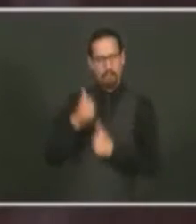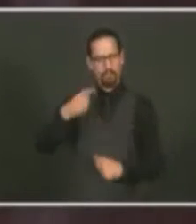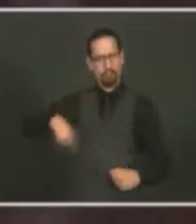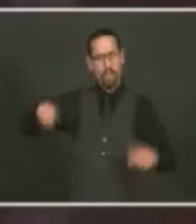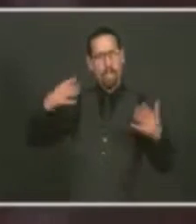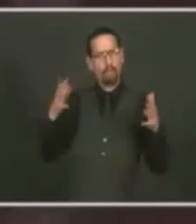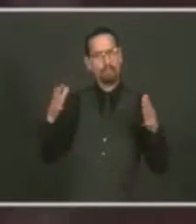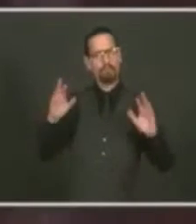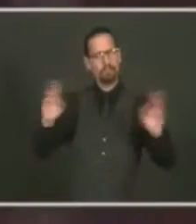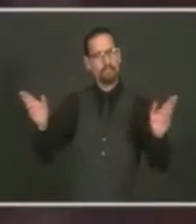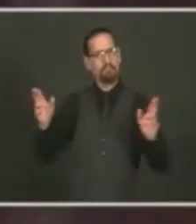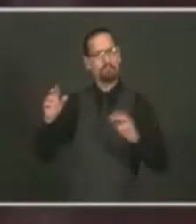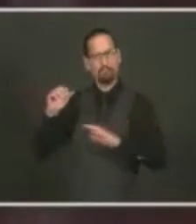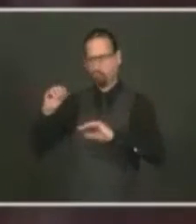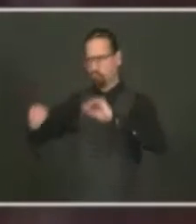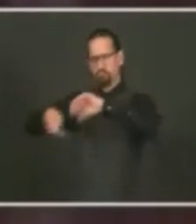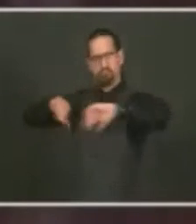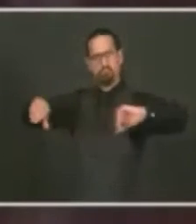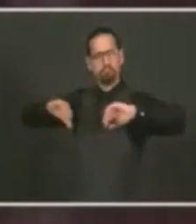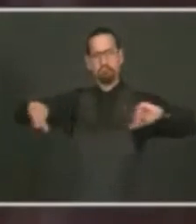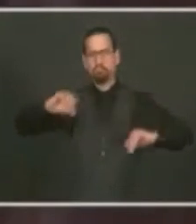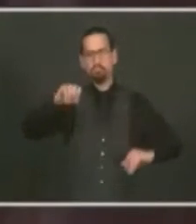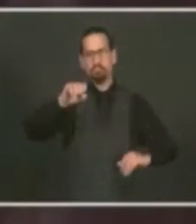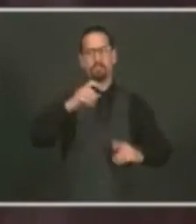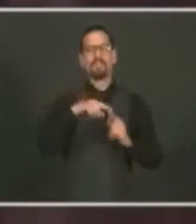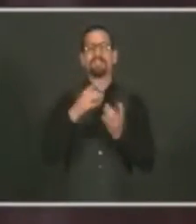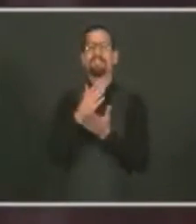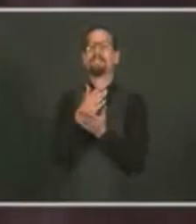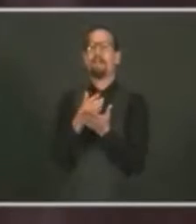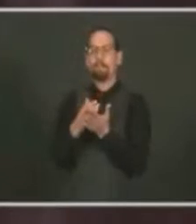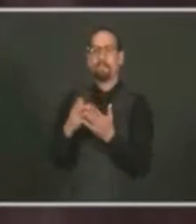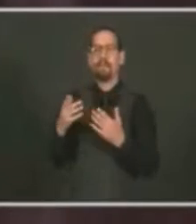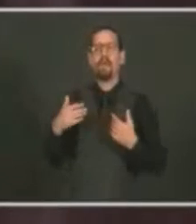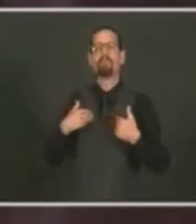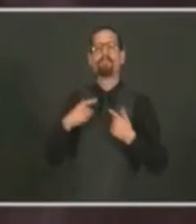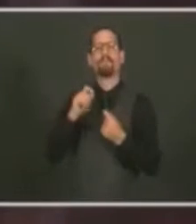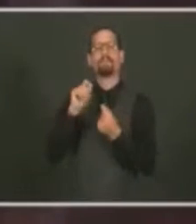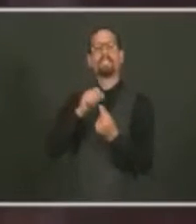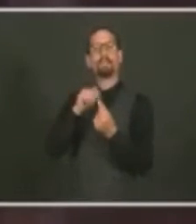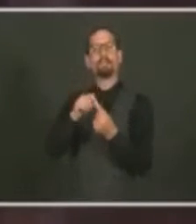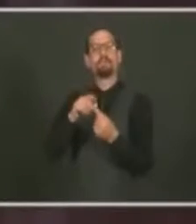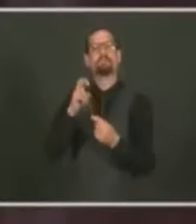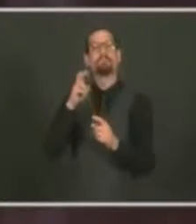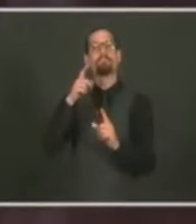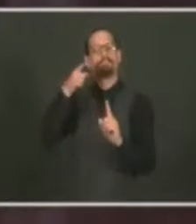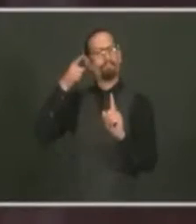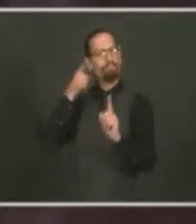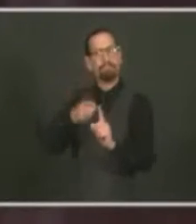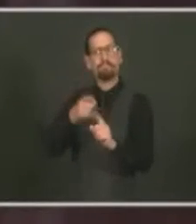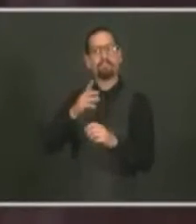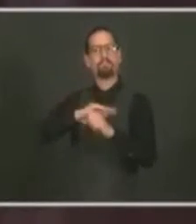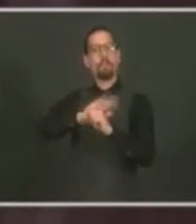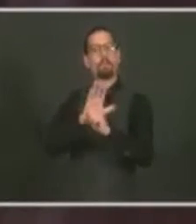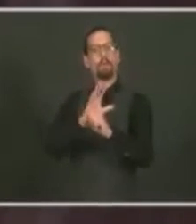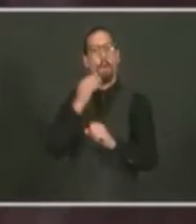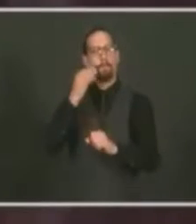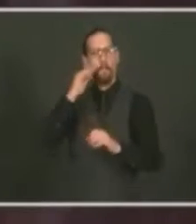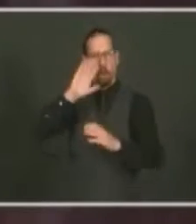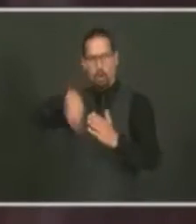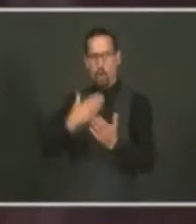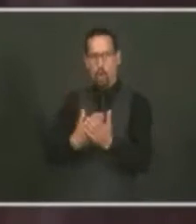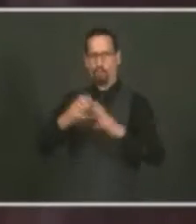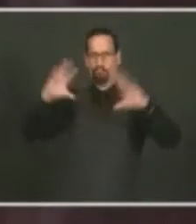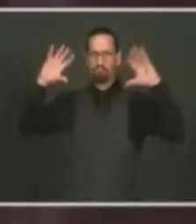so, that's the answer. In fact, we even have some, like COVID-specific homes. That is best practice. That is what they should be